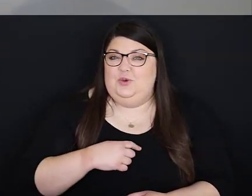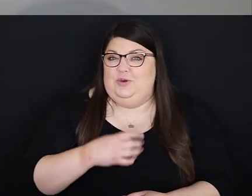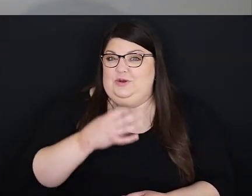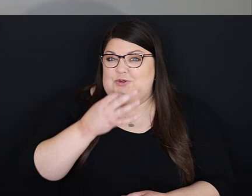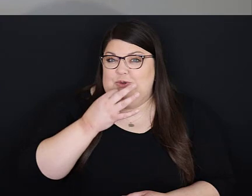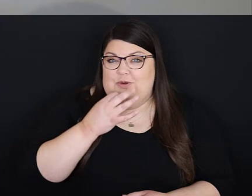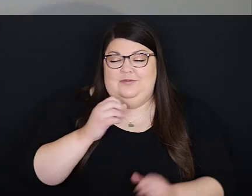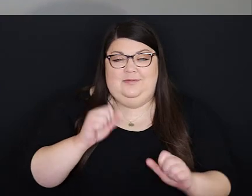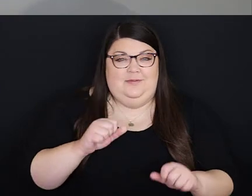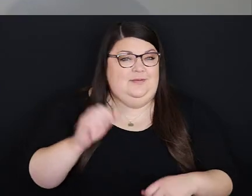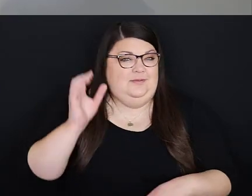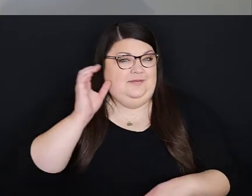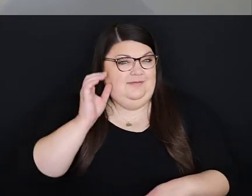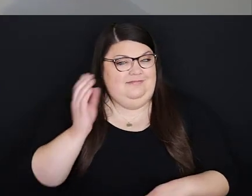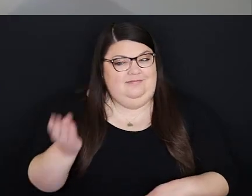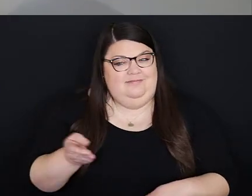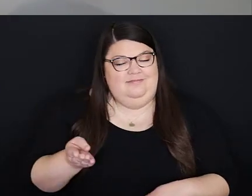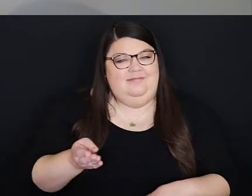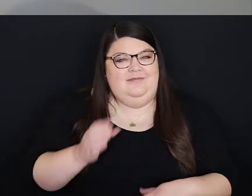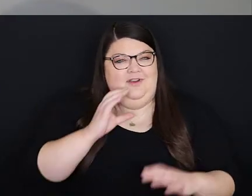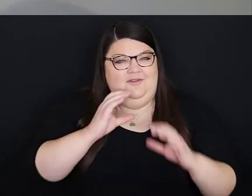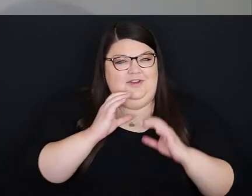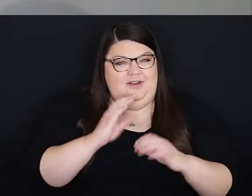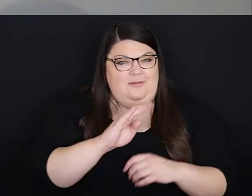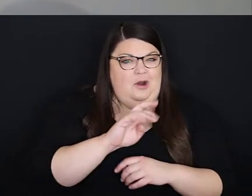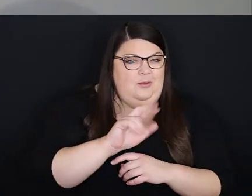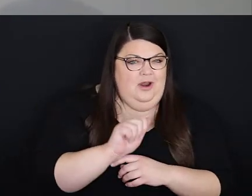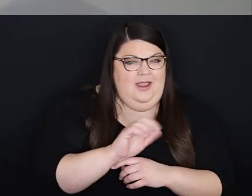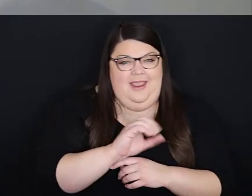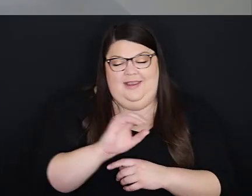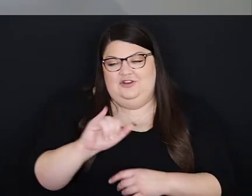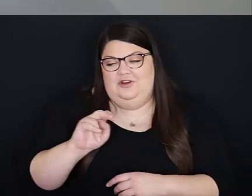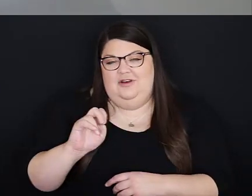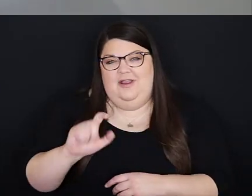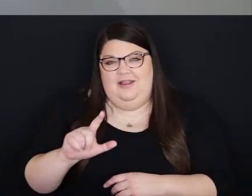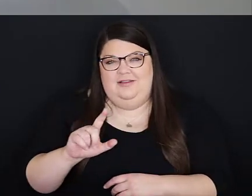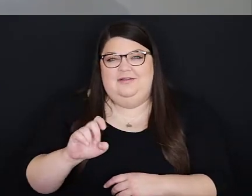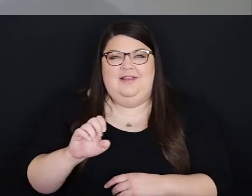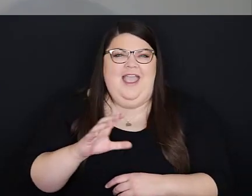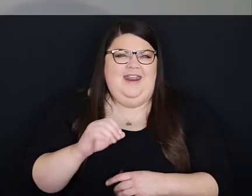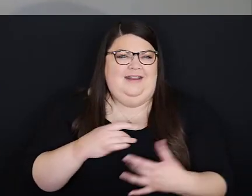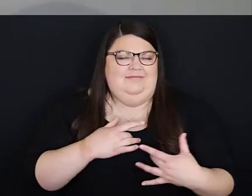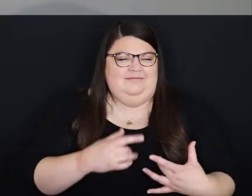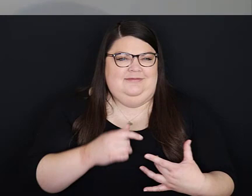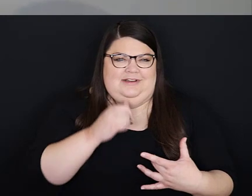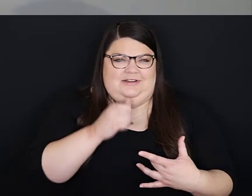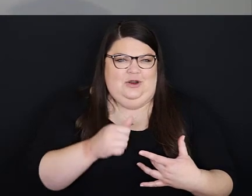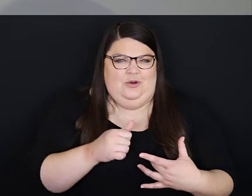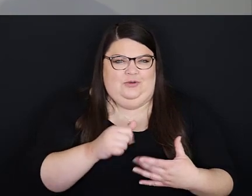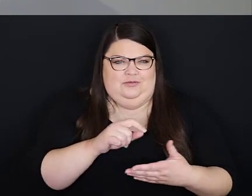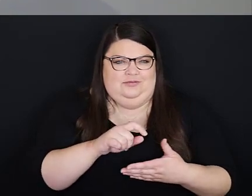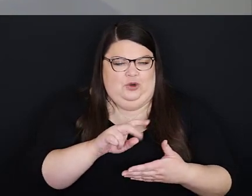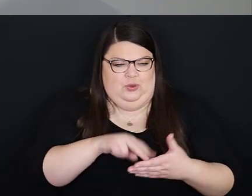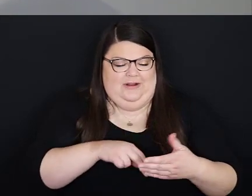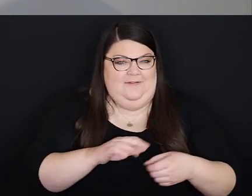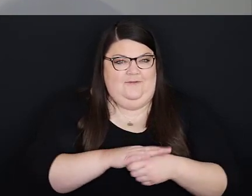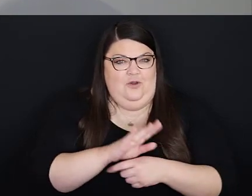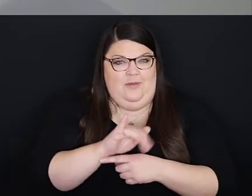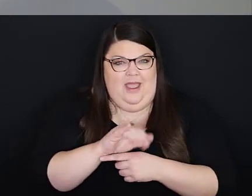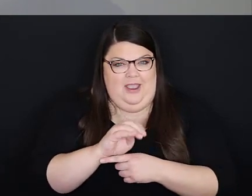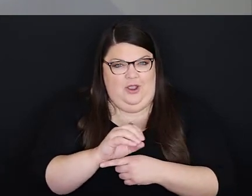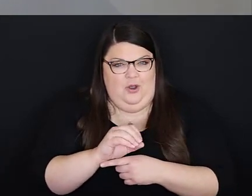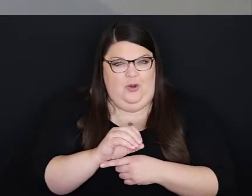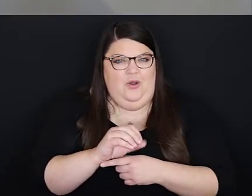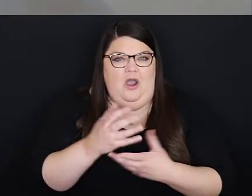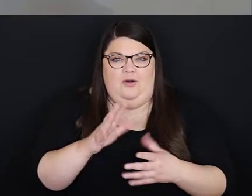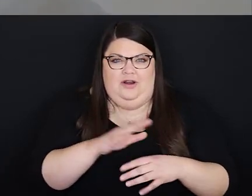we are about to be in some rare air with the conversation between Barbara and Jenelle. And I tend to refrain from reading full bios. They're on your